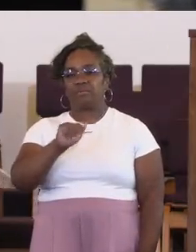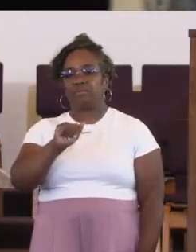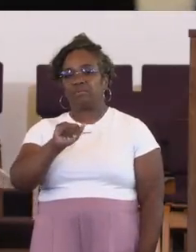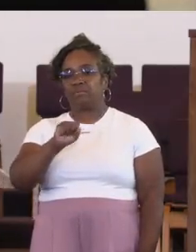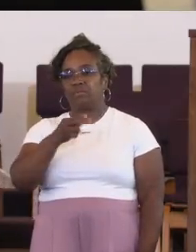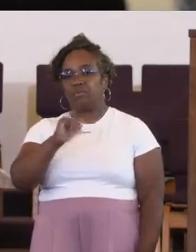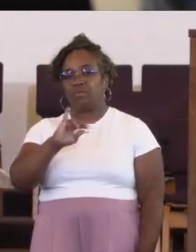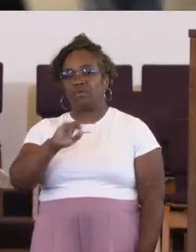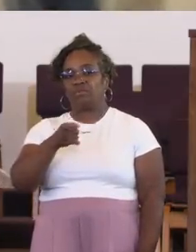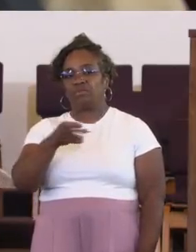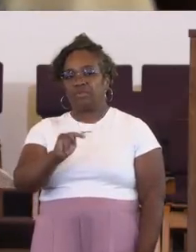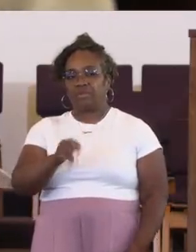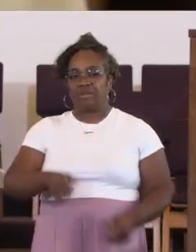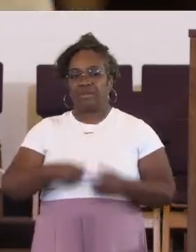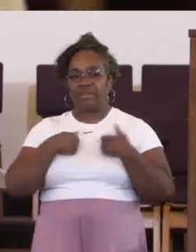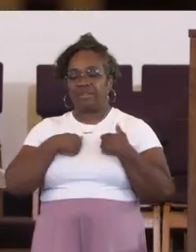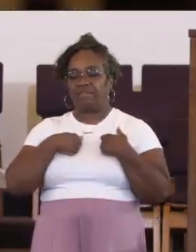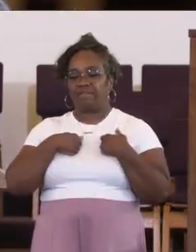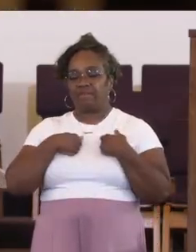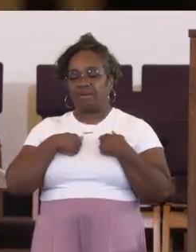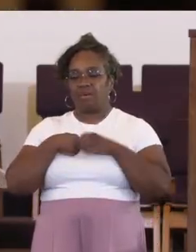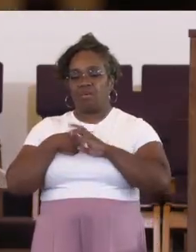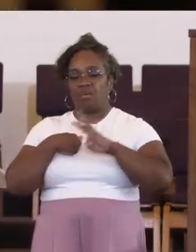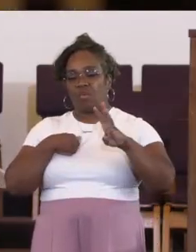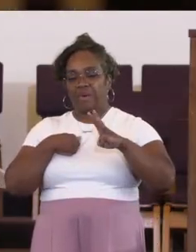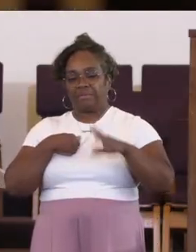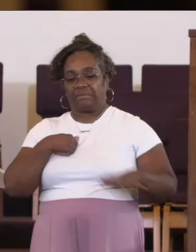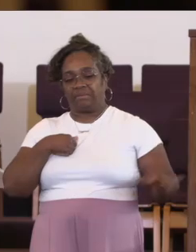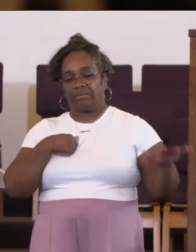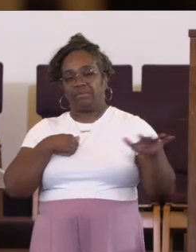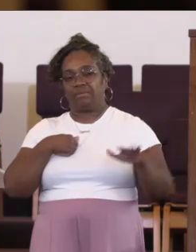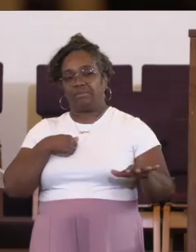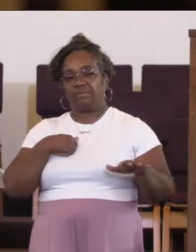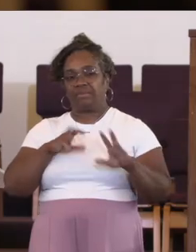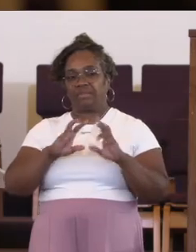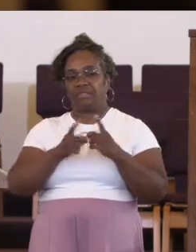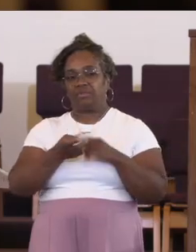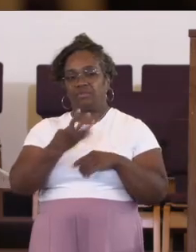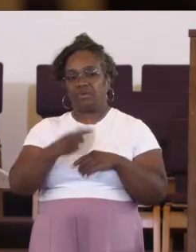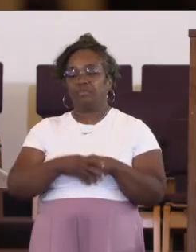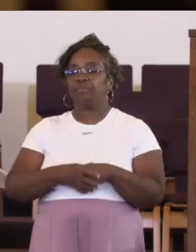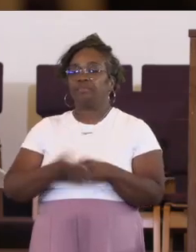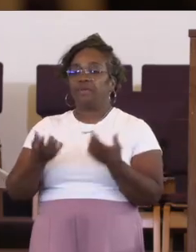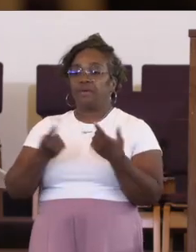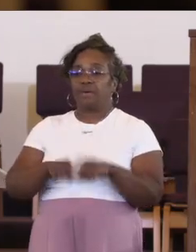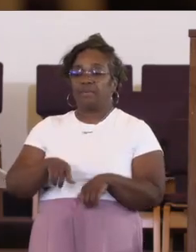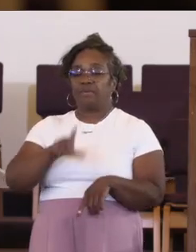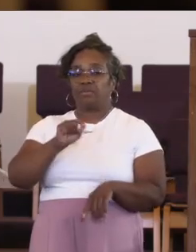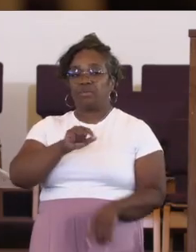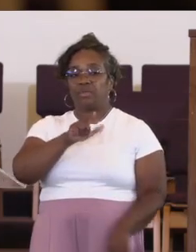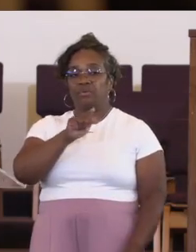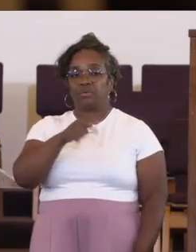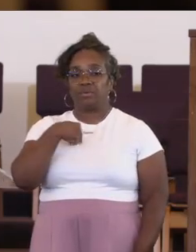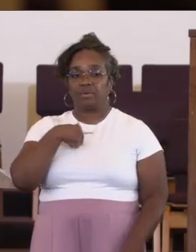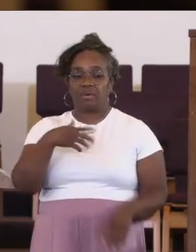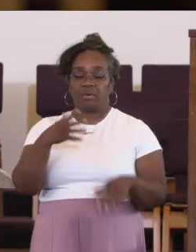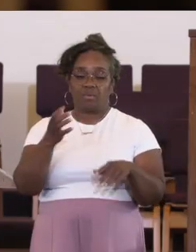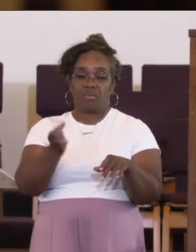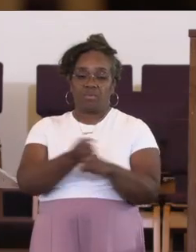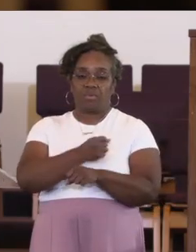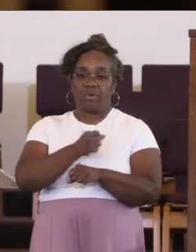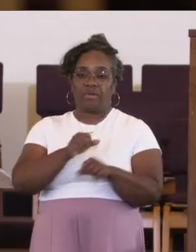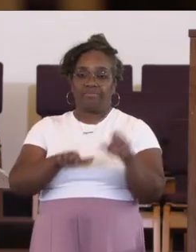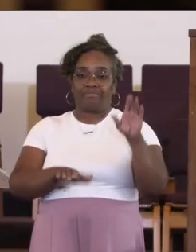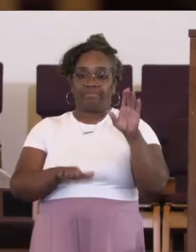Okay. That's District 4. In 2021, I want to bid on a land bank house.